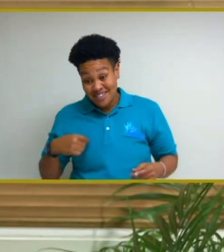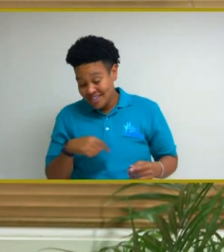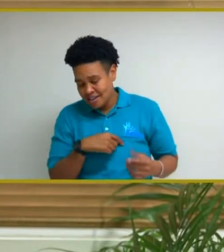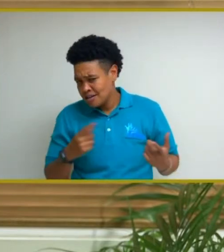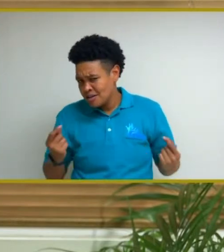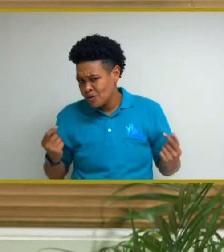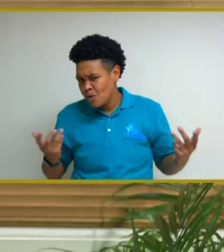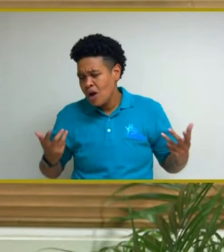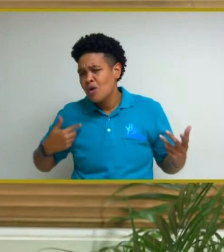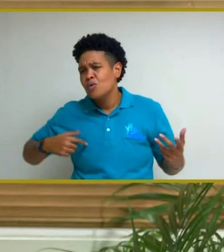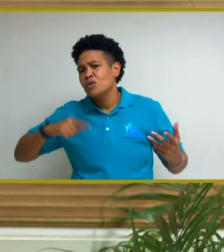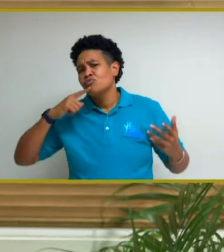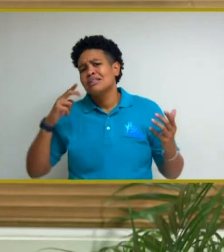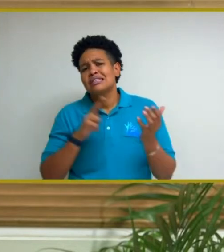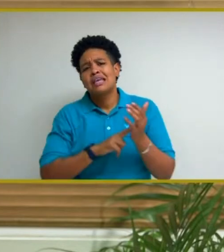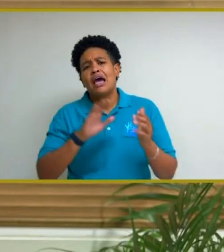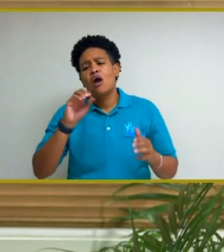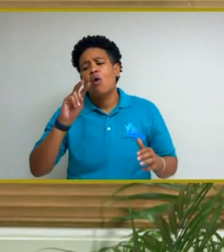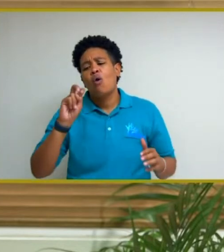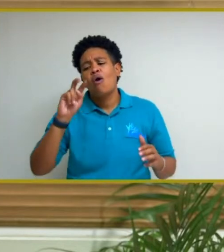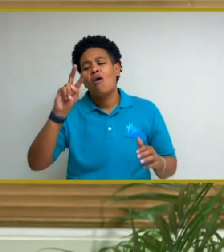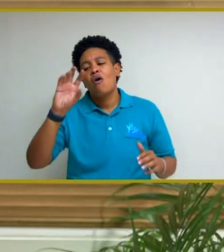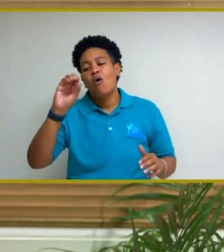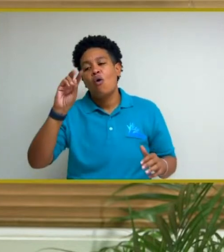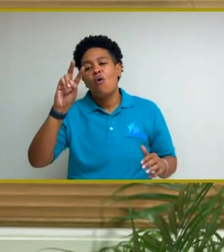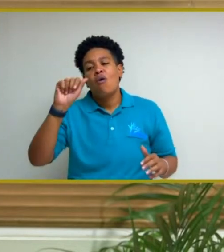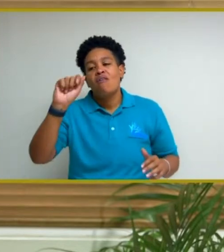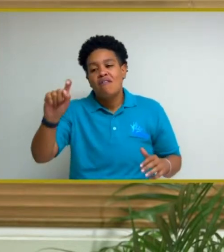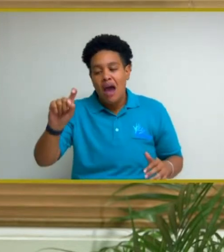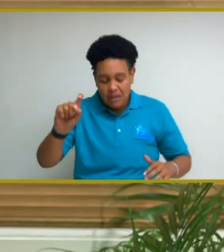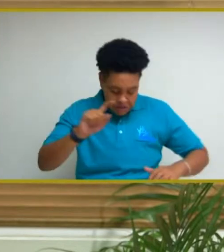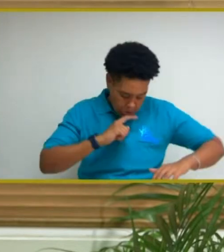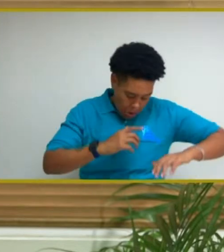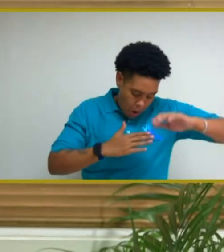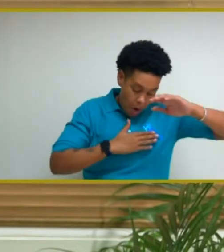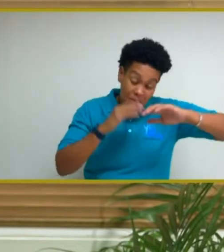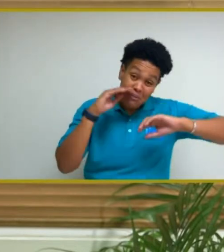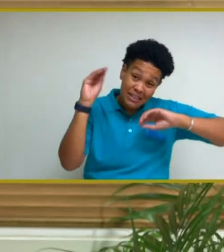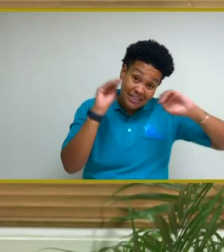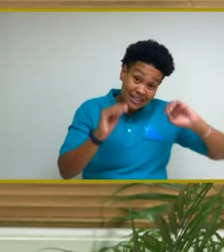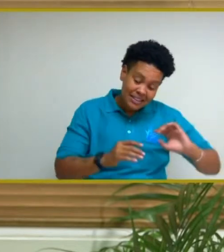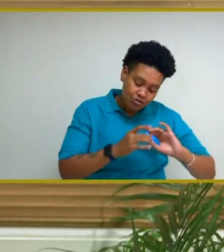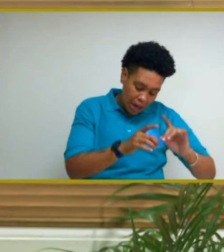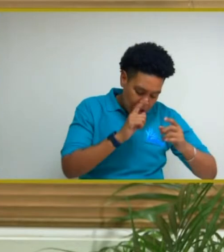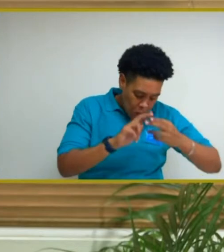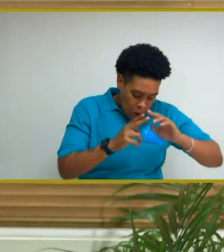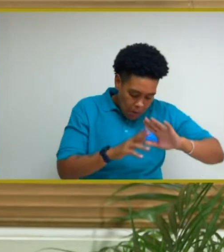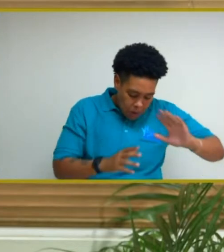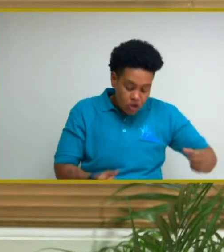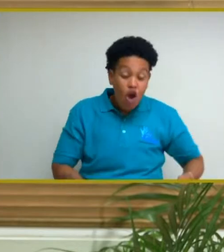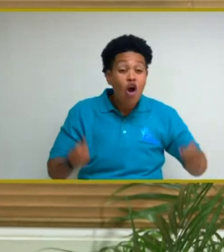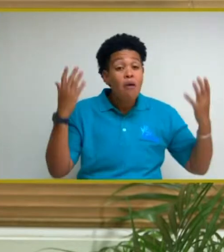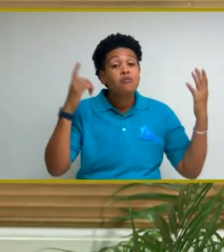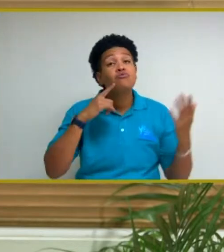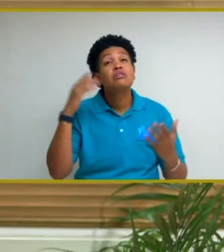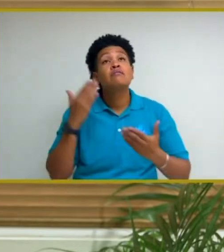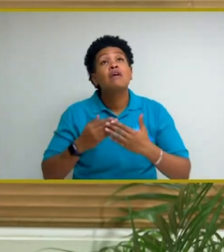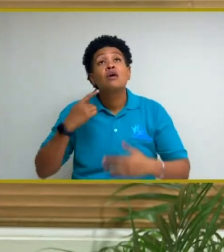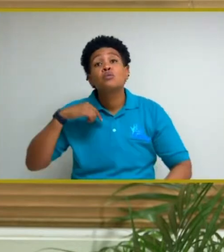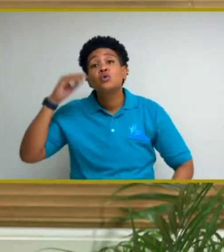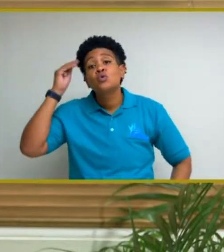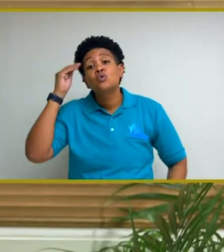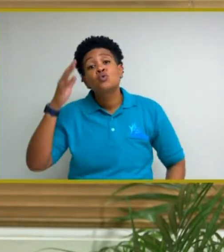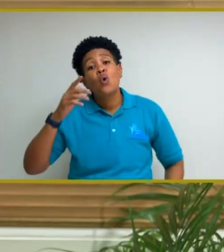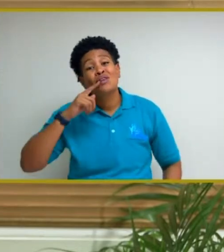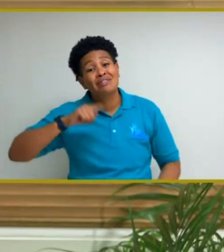we signed on to COVAX. Commitments were made around the numbers. In fact, we were told initially,